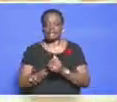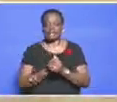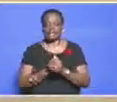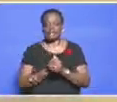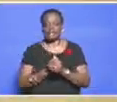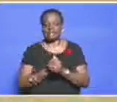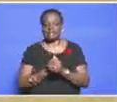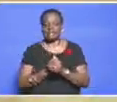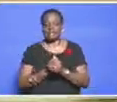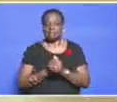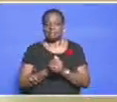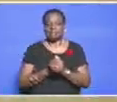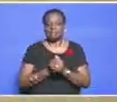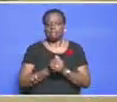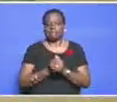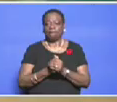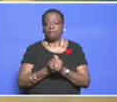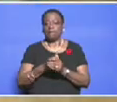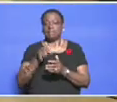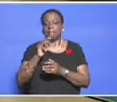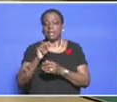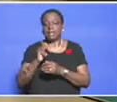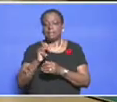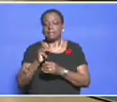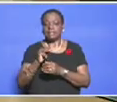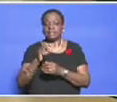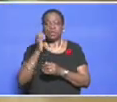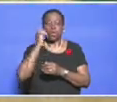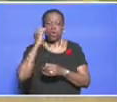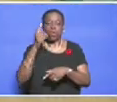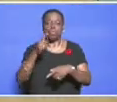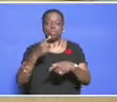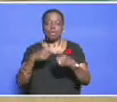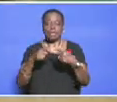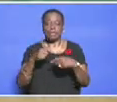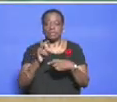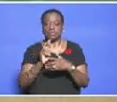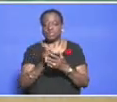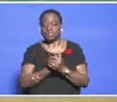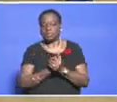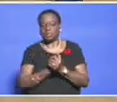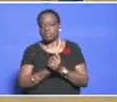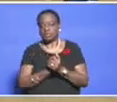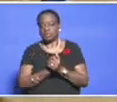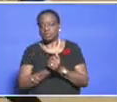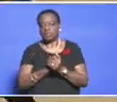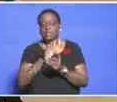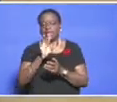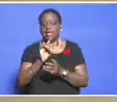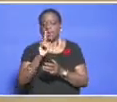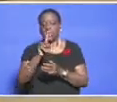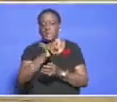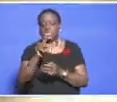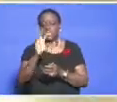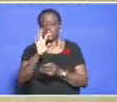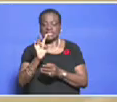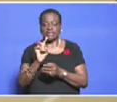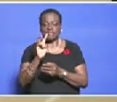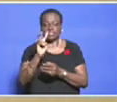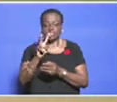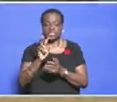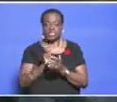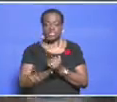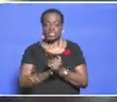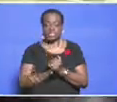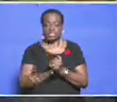making things interesting down the stretch. Of the Domingos and this homecoming 0-2, falling to the Buccaneers 81-72. Kenzie Sylvester led